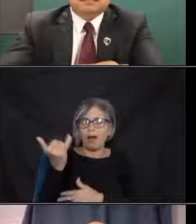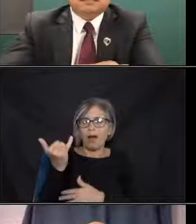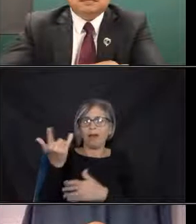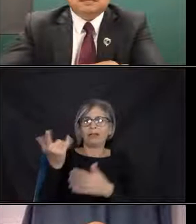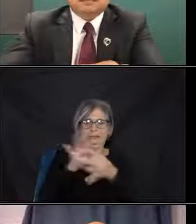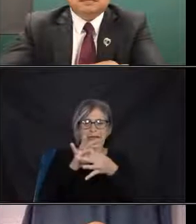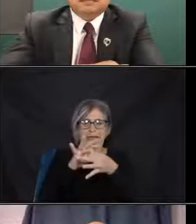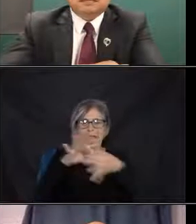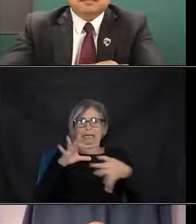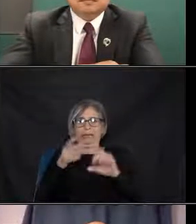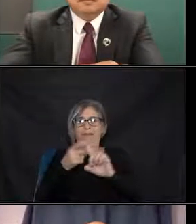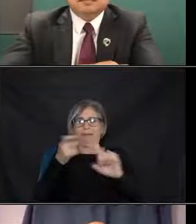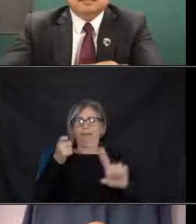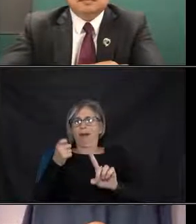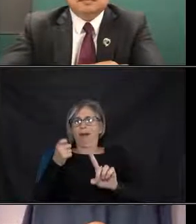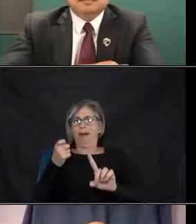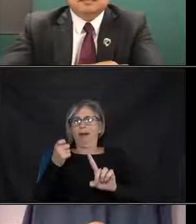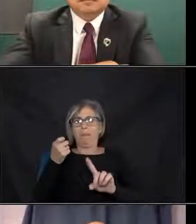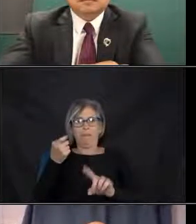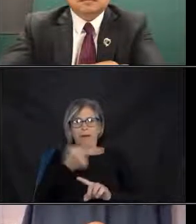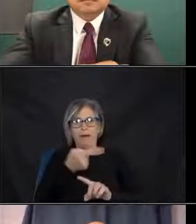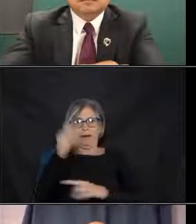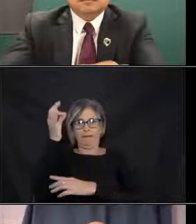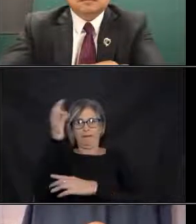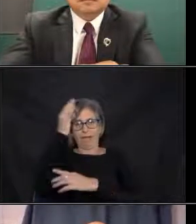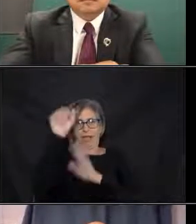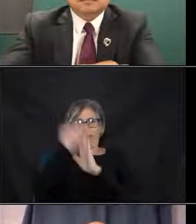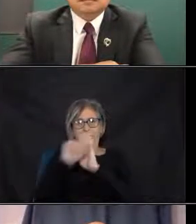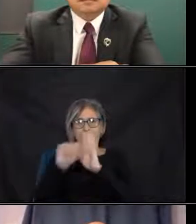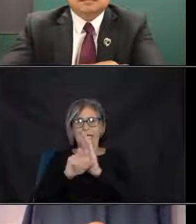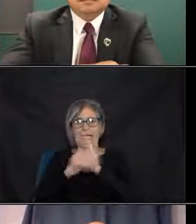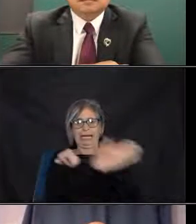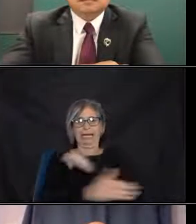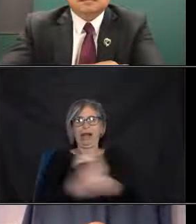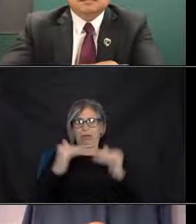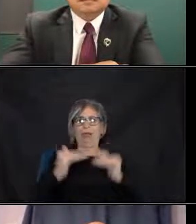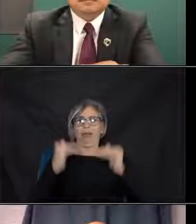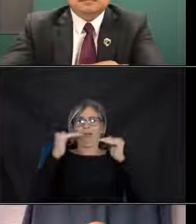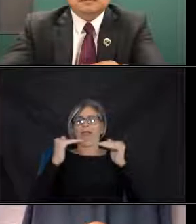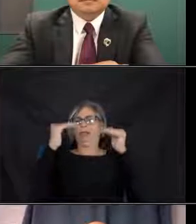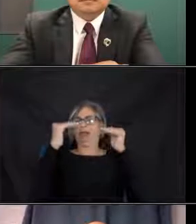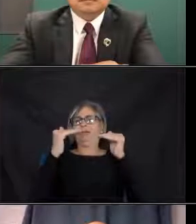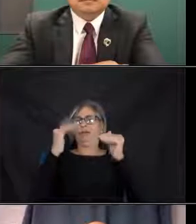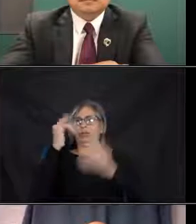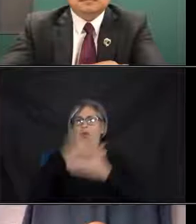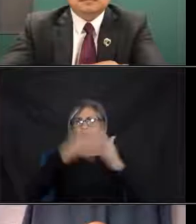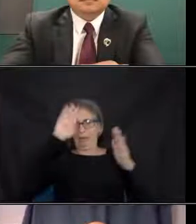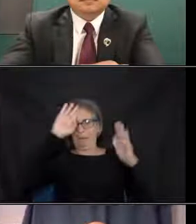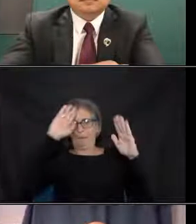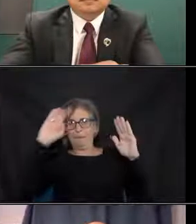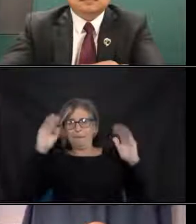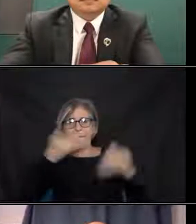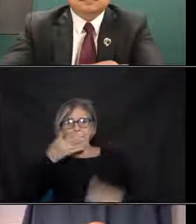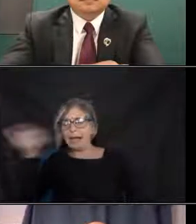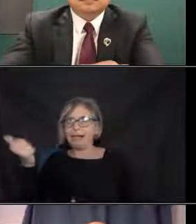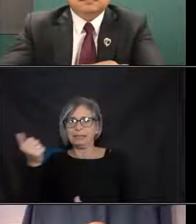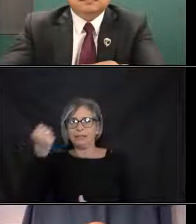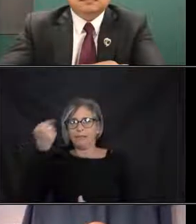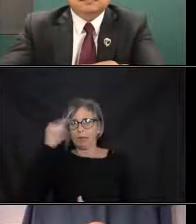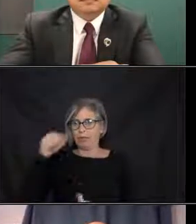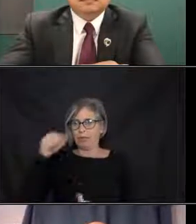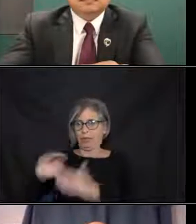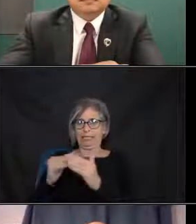disconnect that we received on federal, state, county levels of what was in the best interest, where one week it was